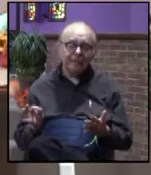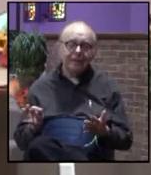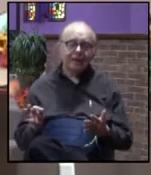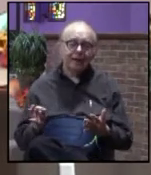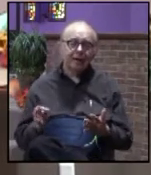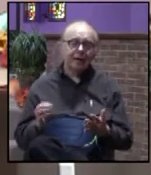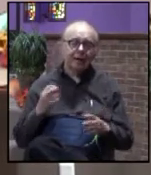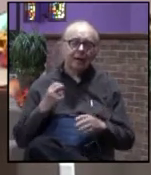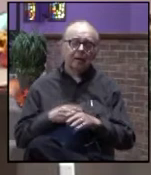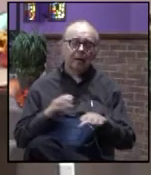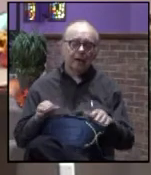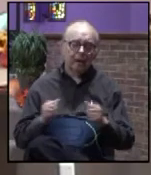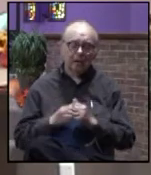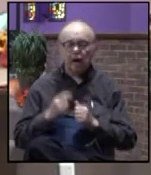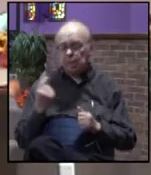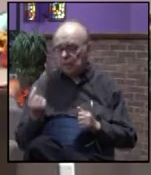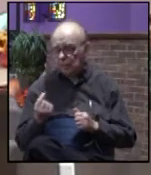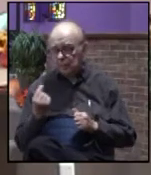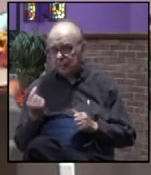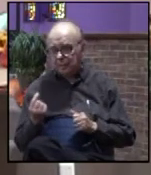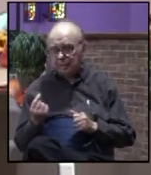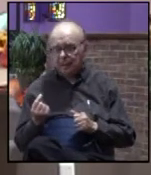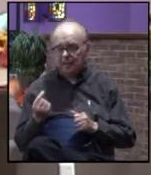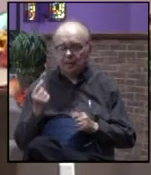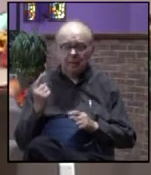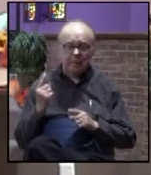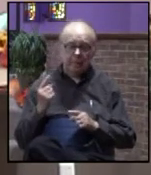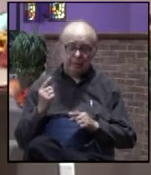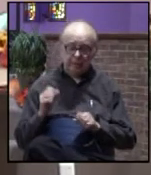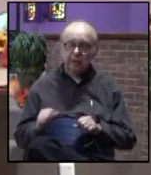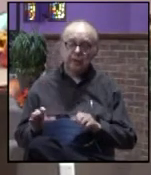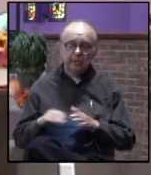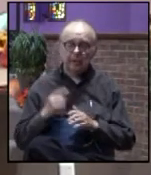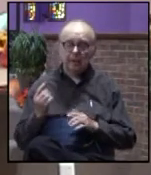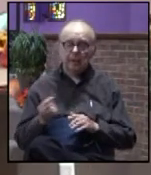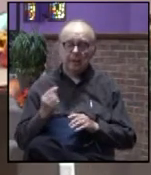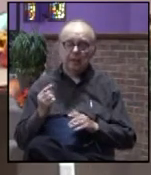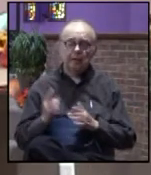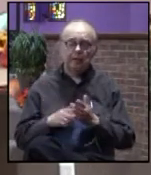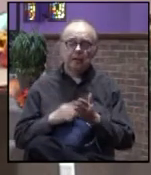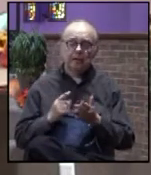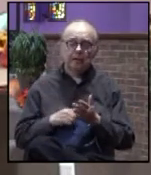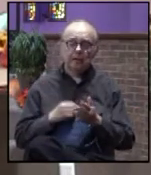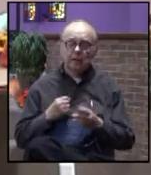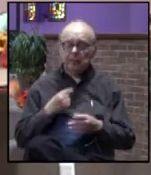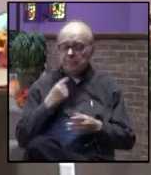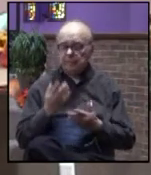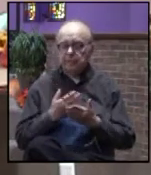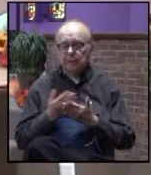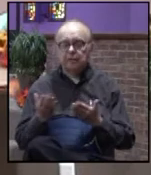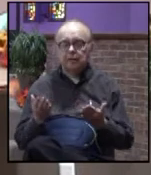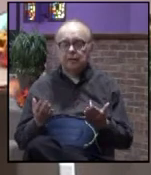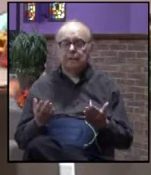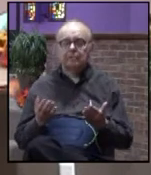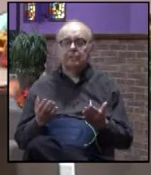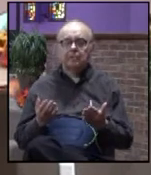It's hard to do that by yourself. You can do it by yourself. And sometimes, let me say this,